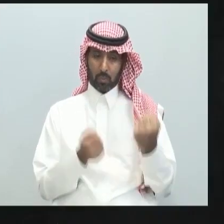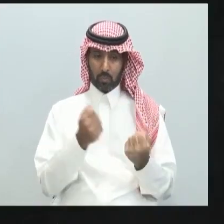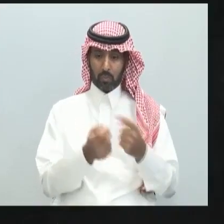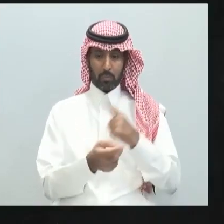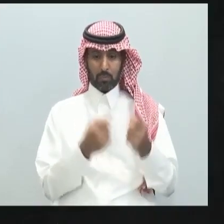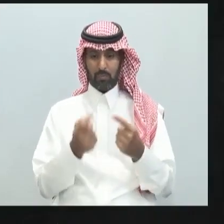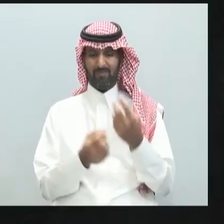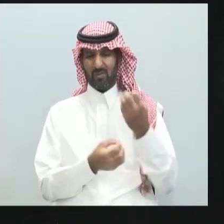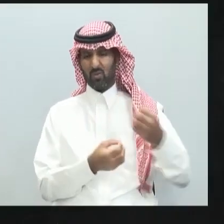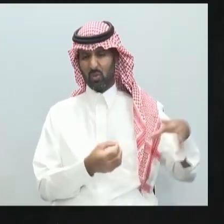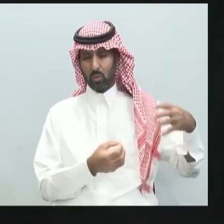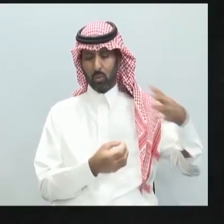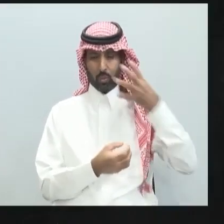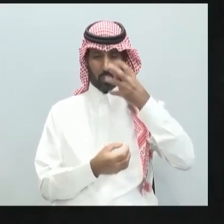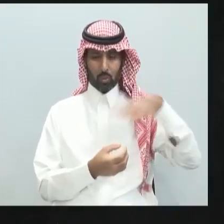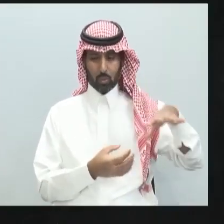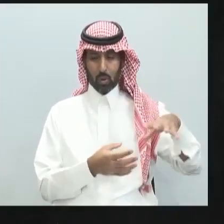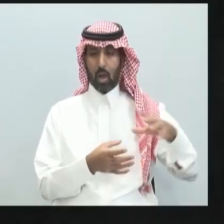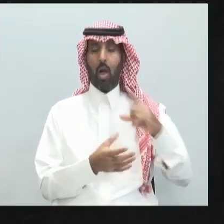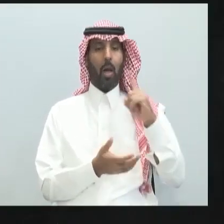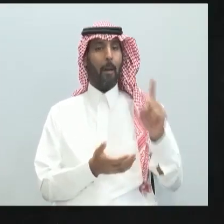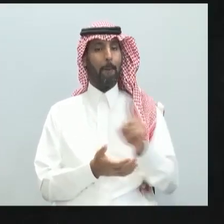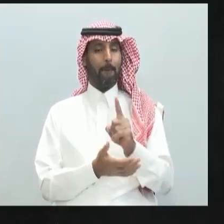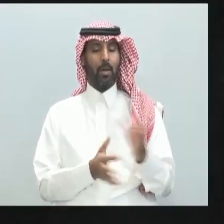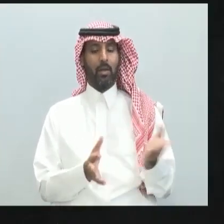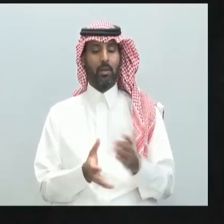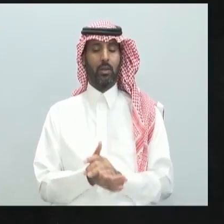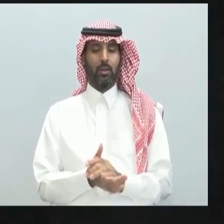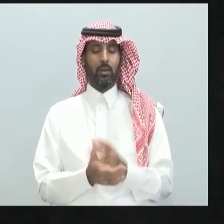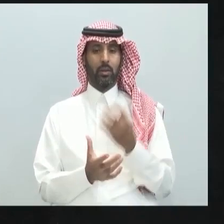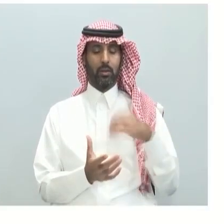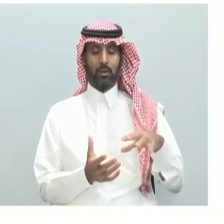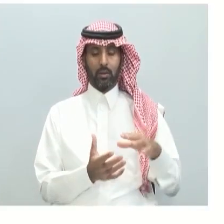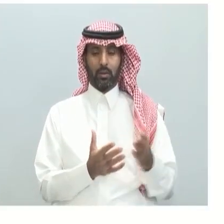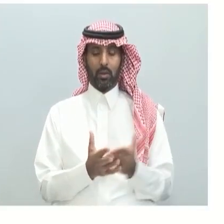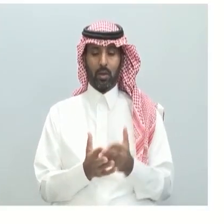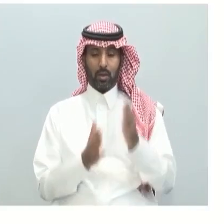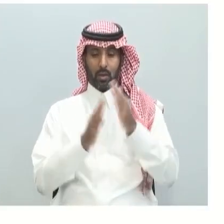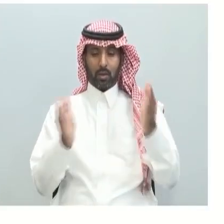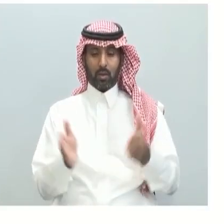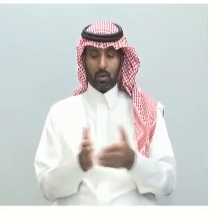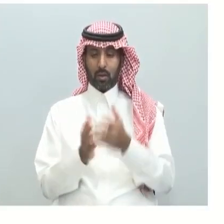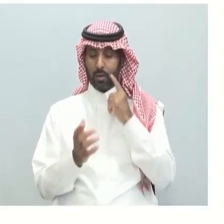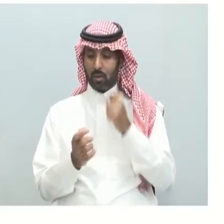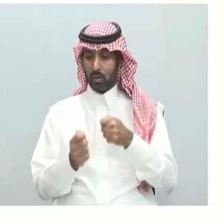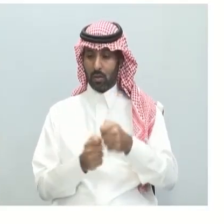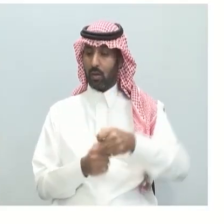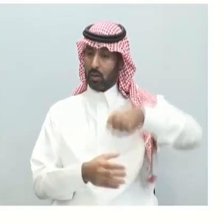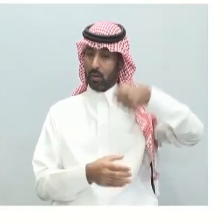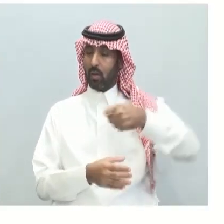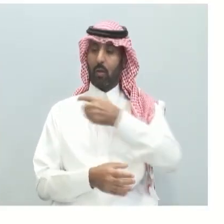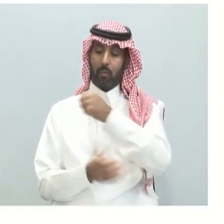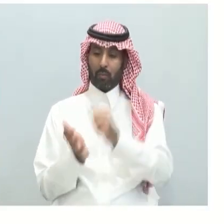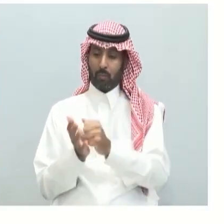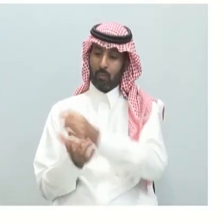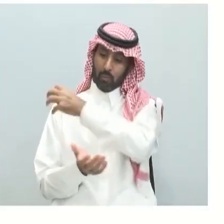rest yourself. About go greener practices, use own bags when grocery shopping. When you go grocery shopping,